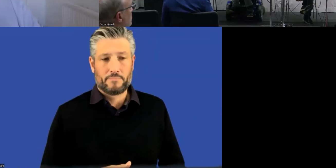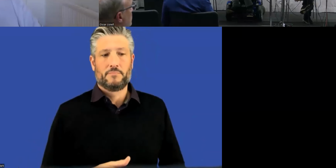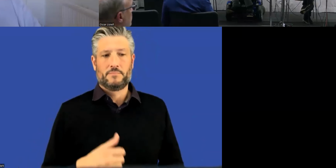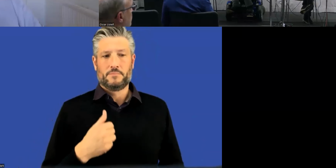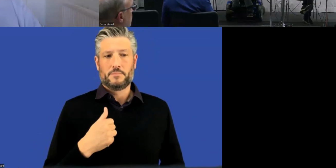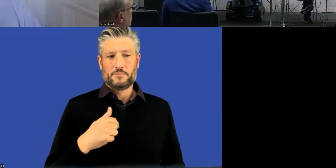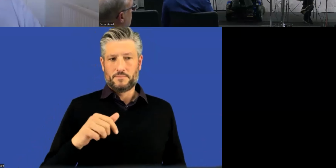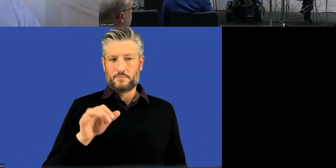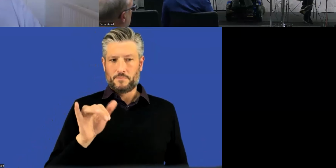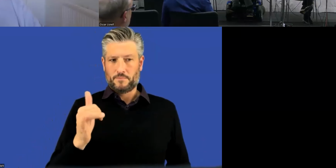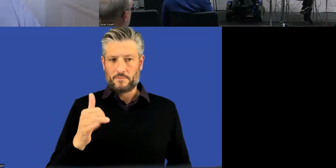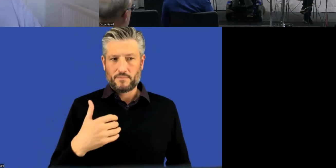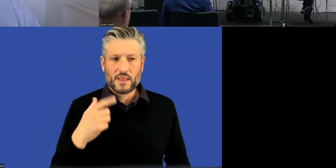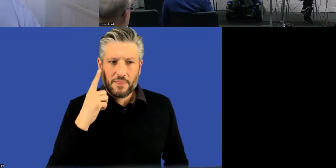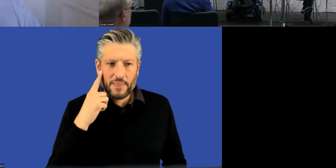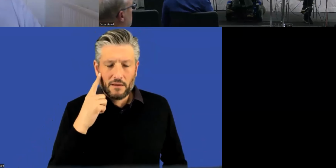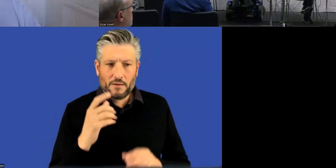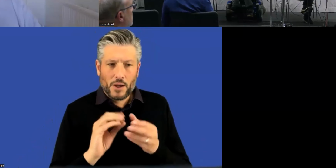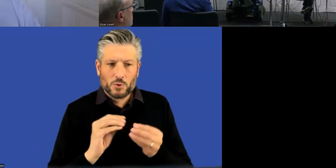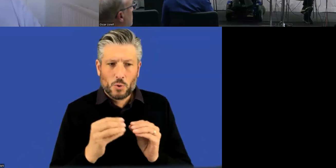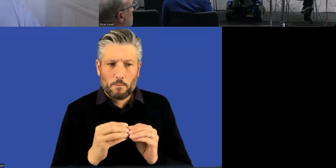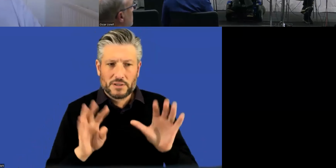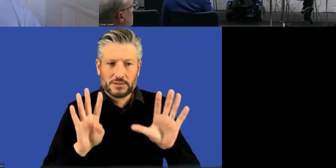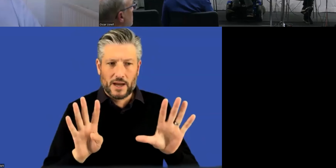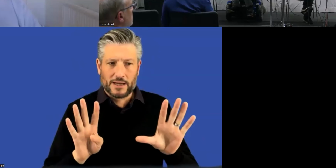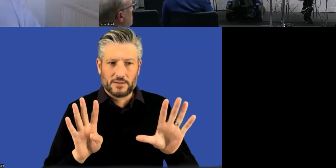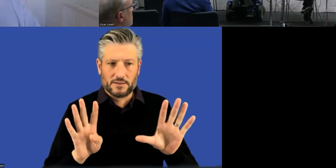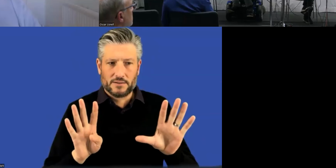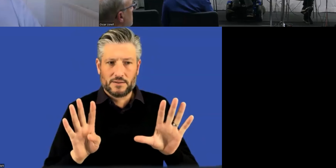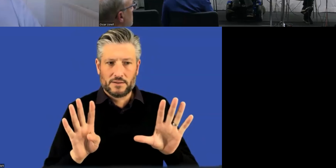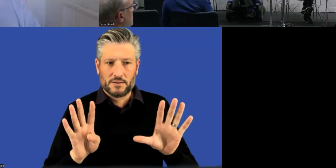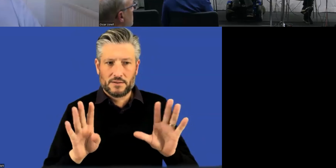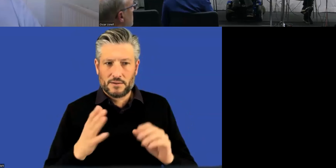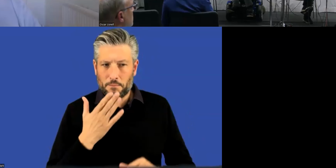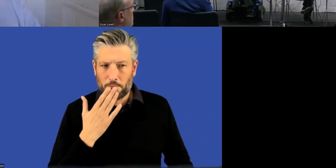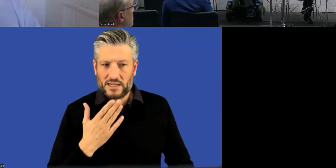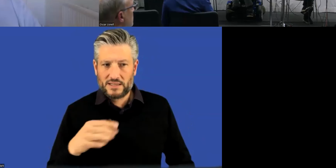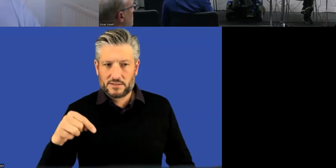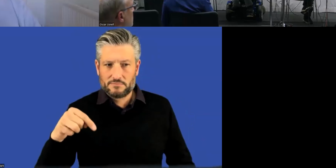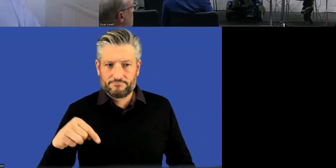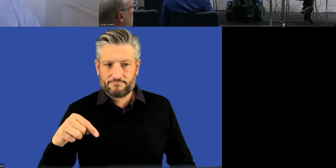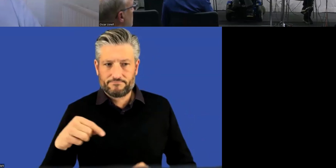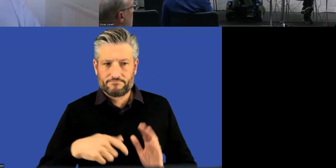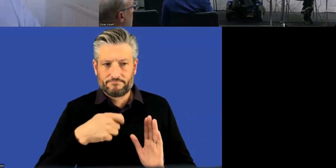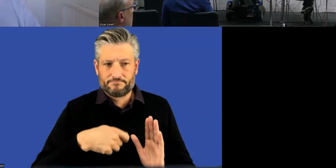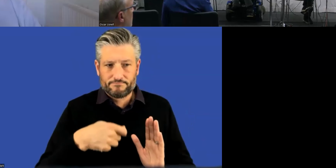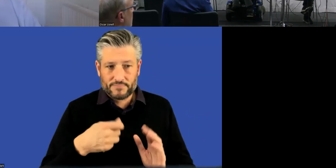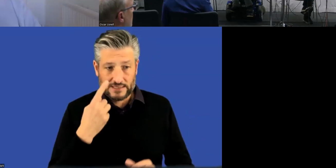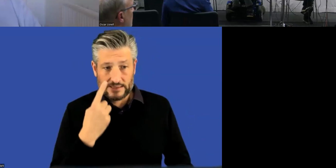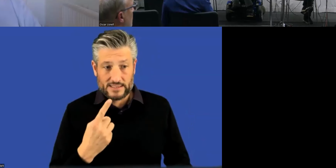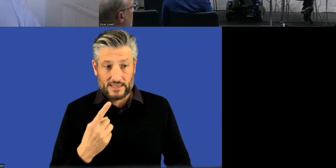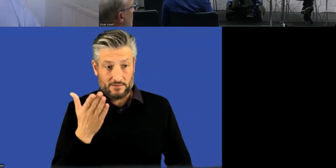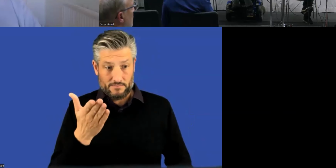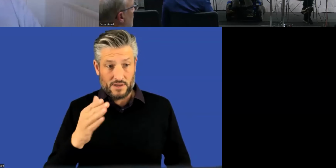it's musical example number 9, Clarence. And this is Clarence performing with the